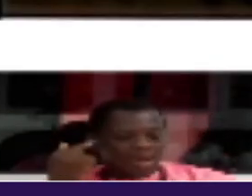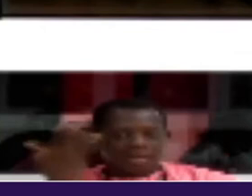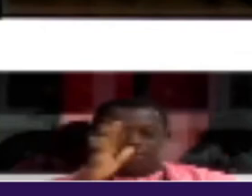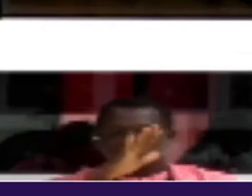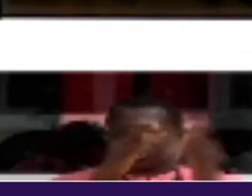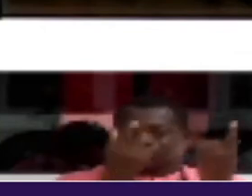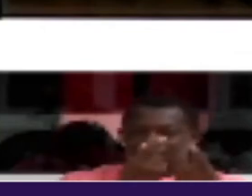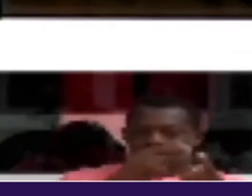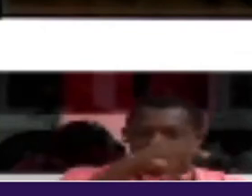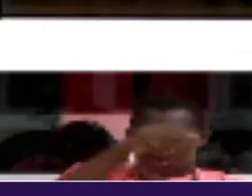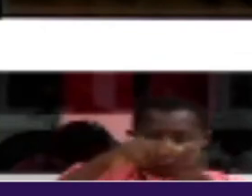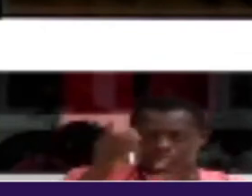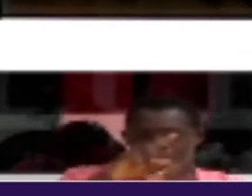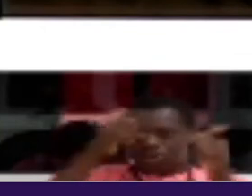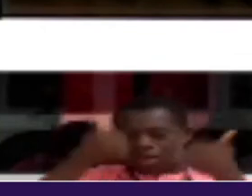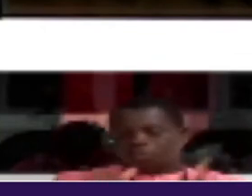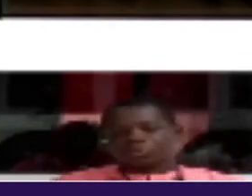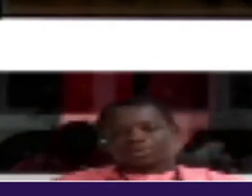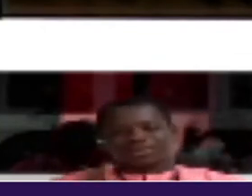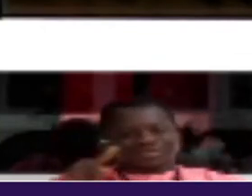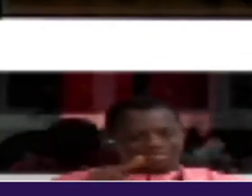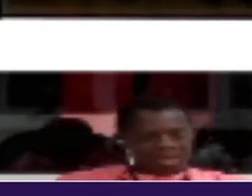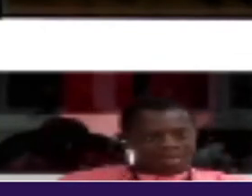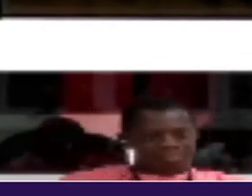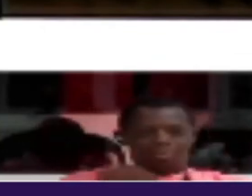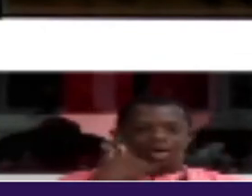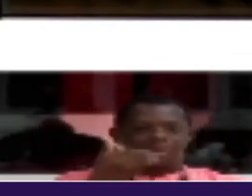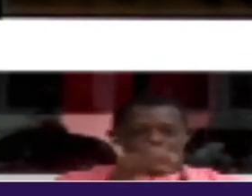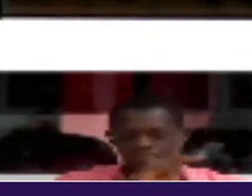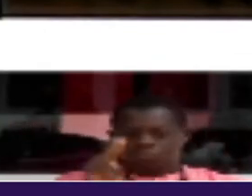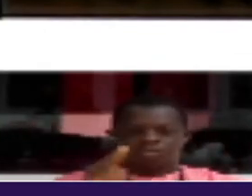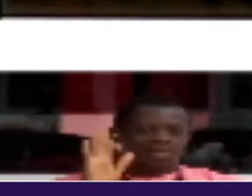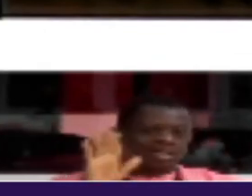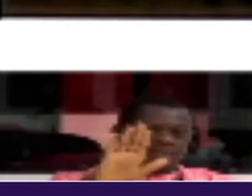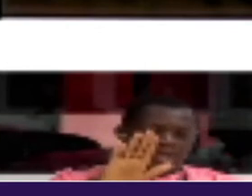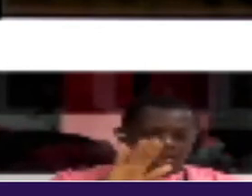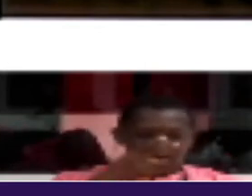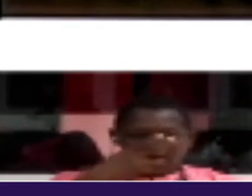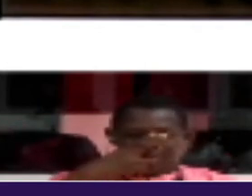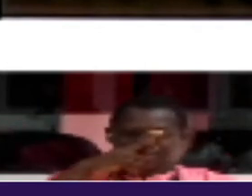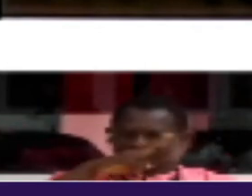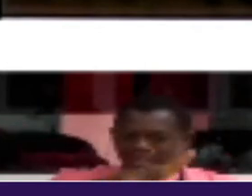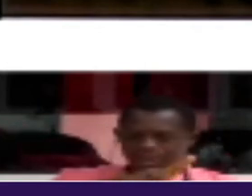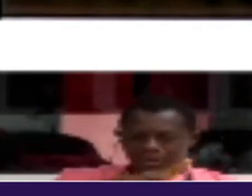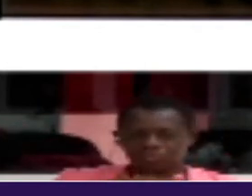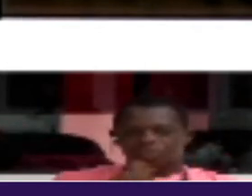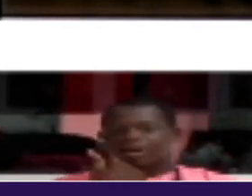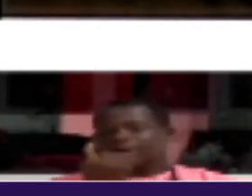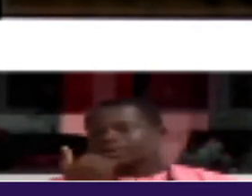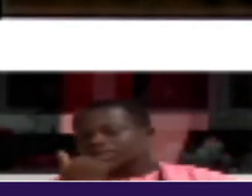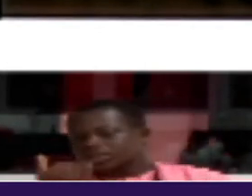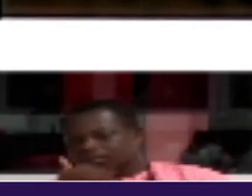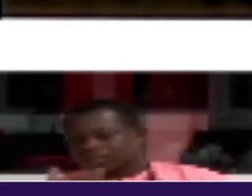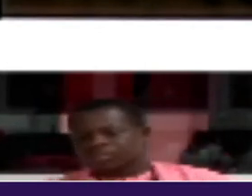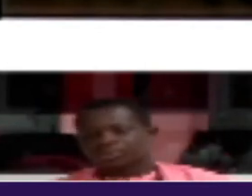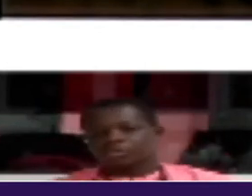No. At that particular time, I don't ask. But later, I tried to find out. And what did you find out? I